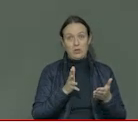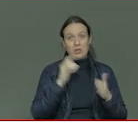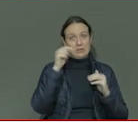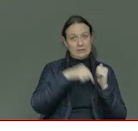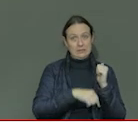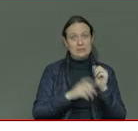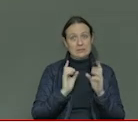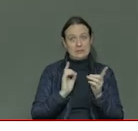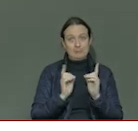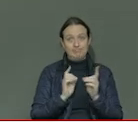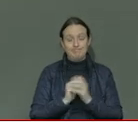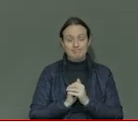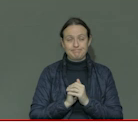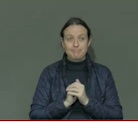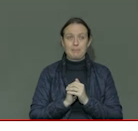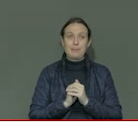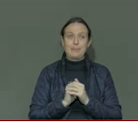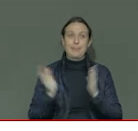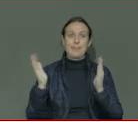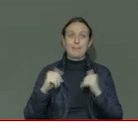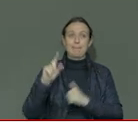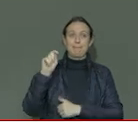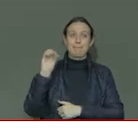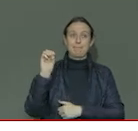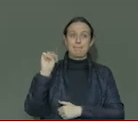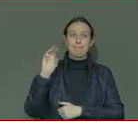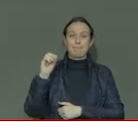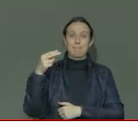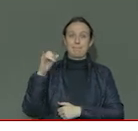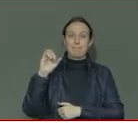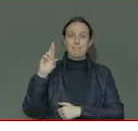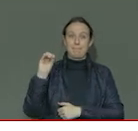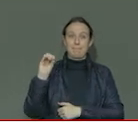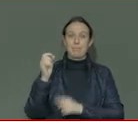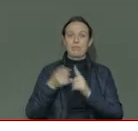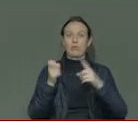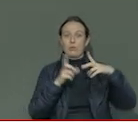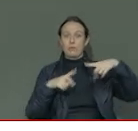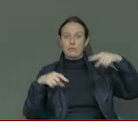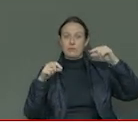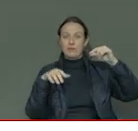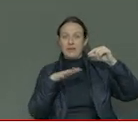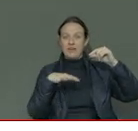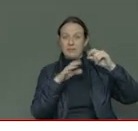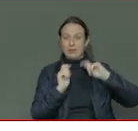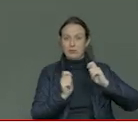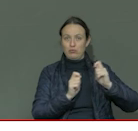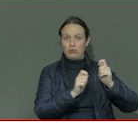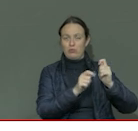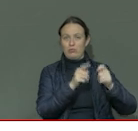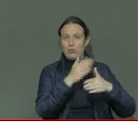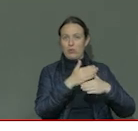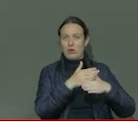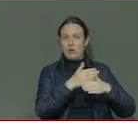well. Then you have Tomohiro Okamoto. He's from the Japanese Ministry of Transport. Why does he